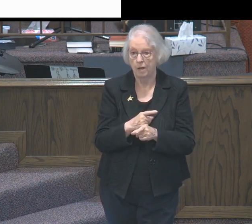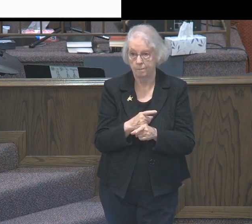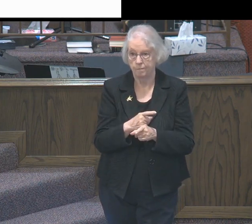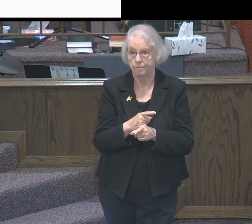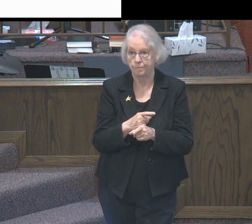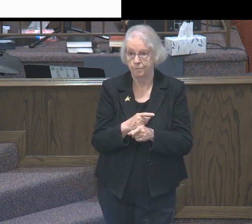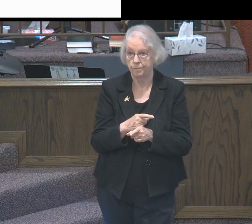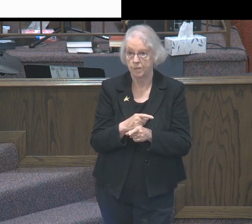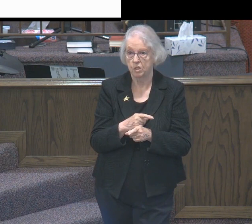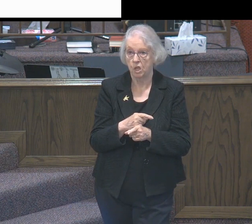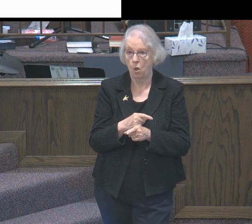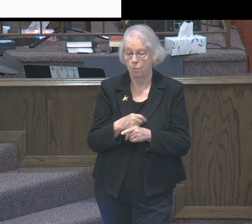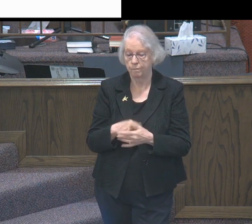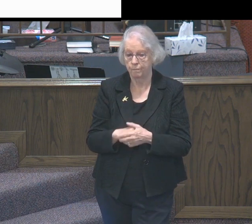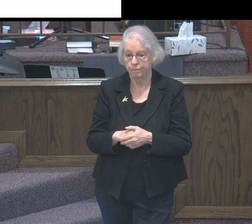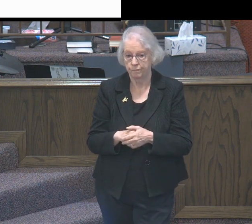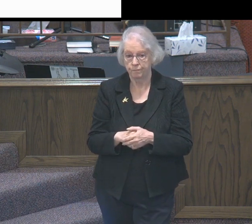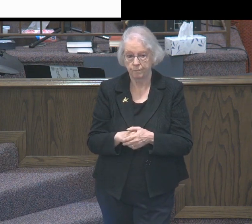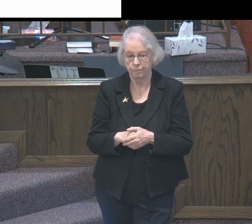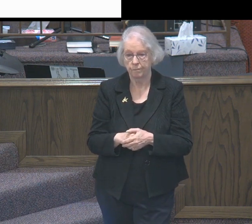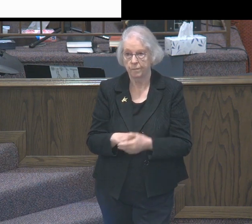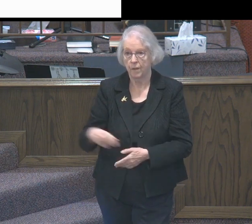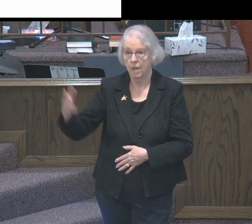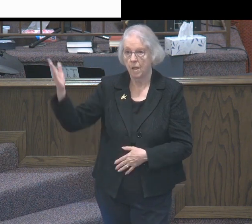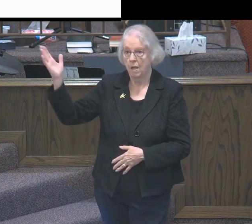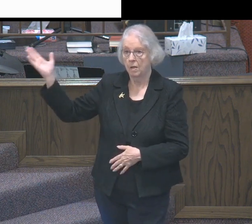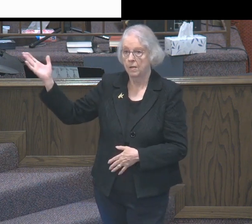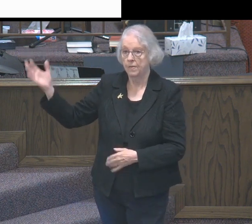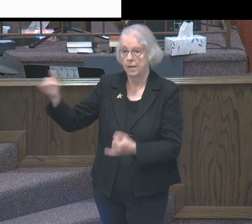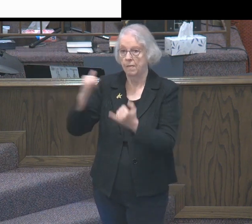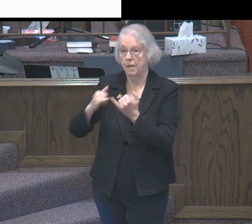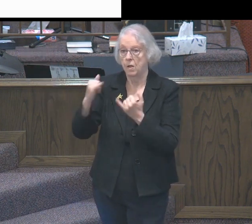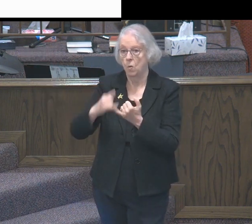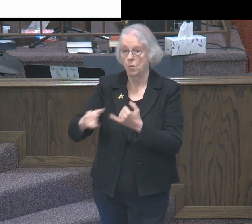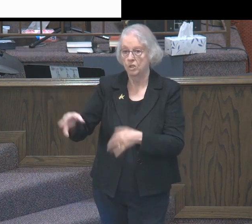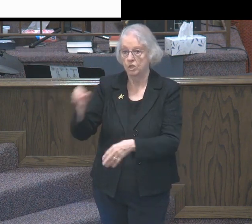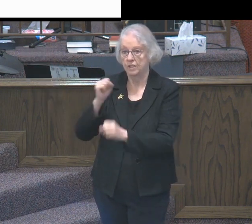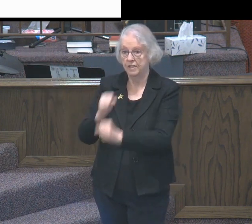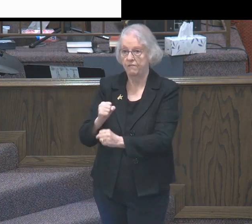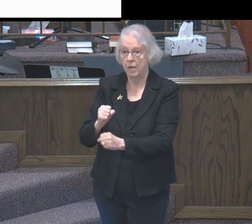receive the law for what it is. We should honor God's word. We should obey God's word. We should defend God's word.